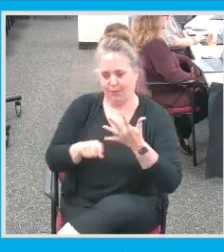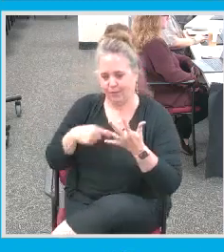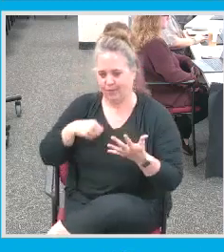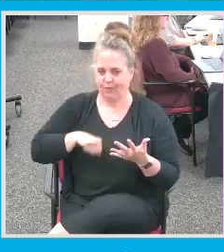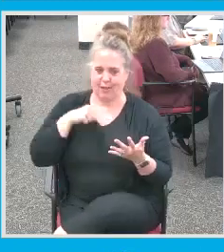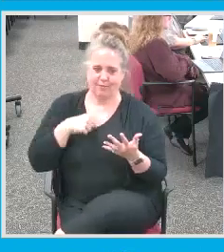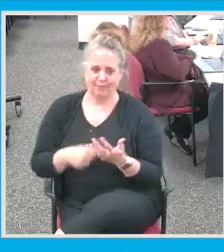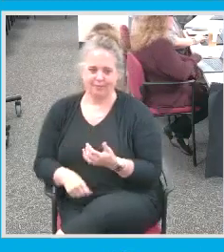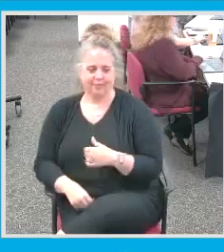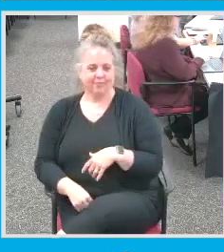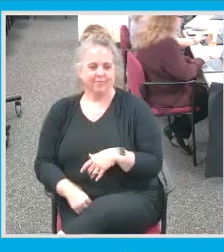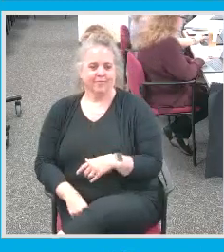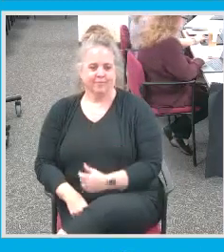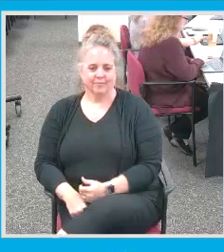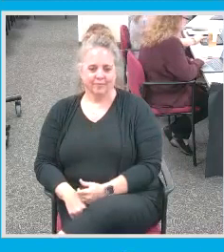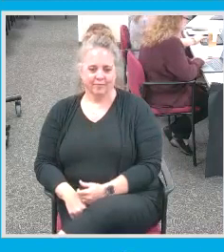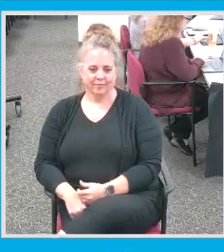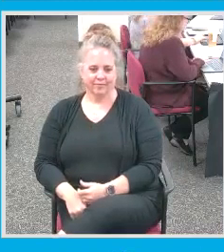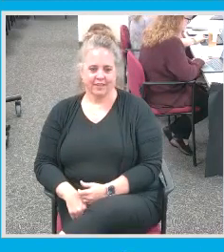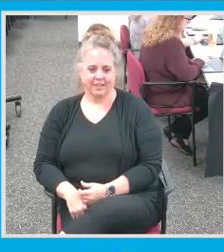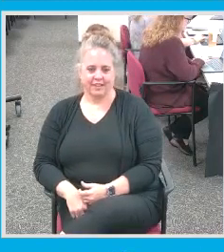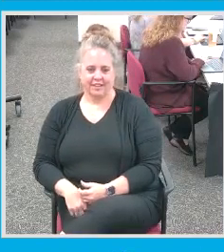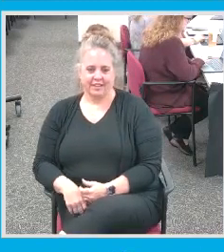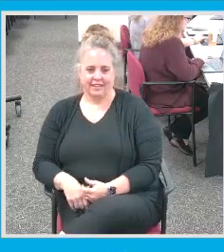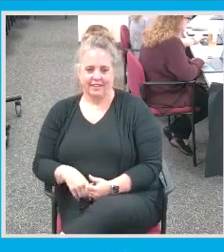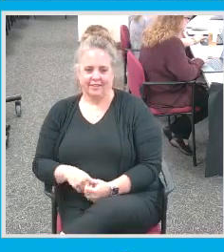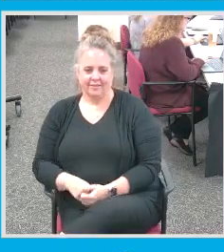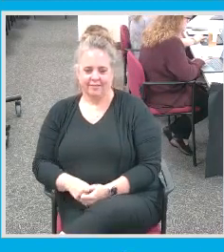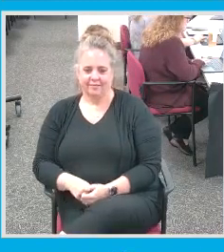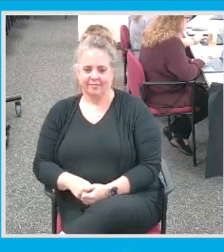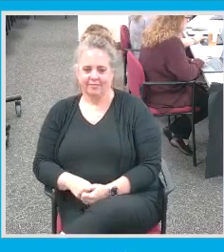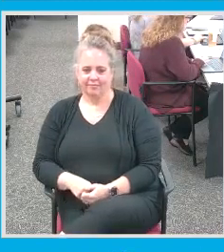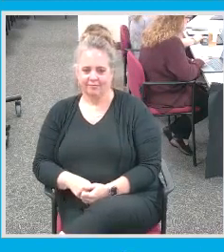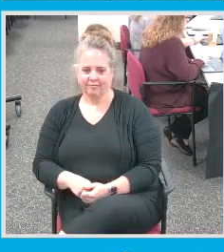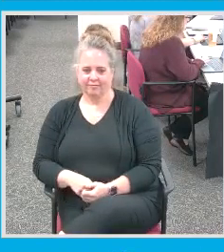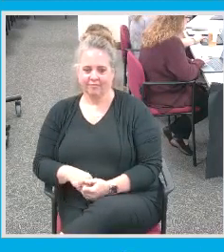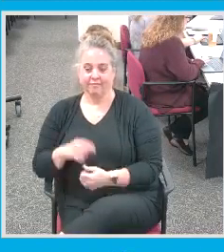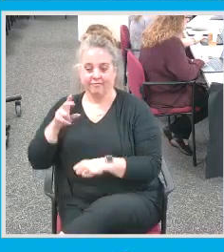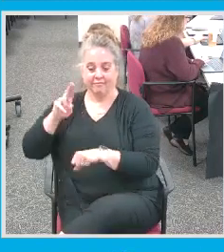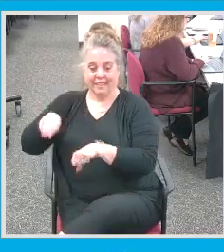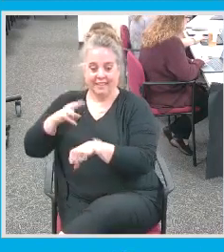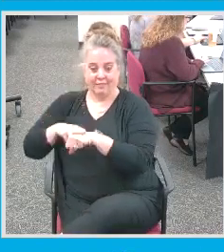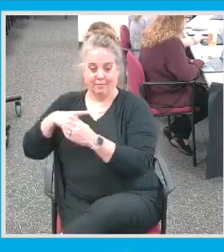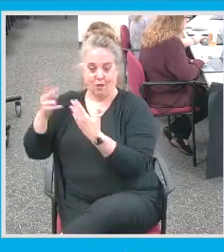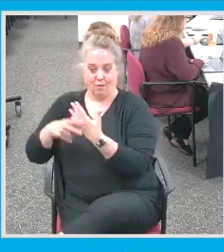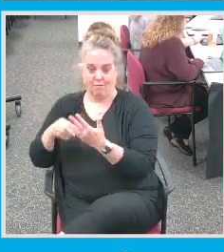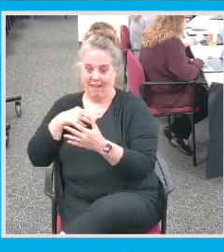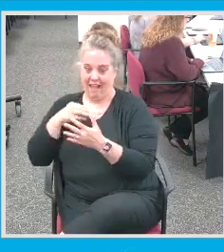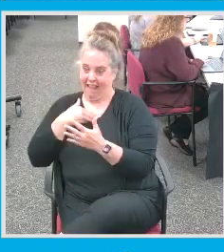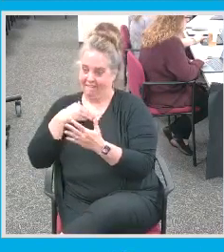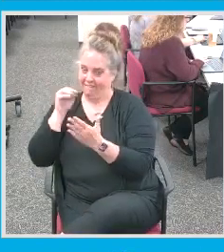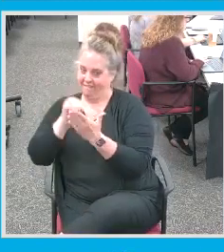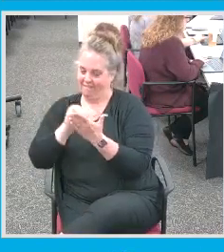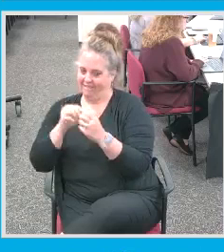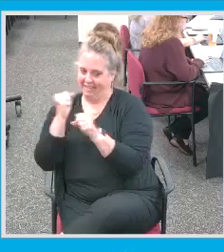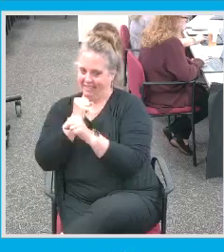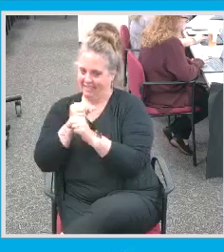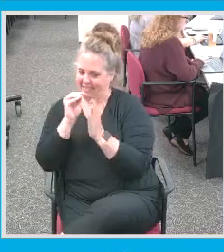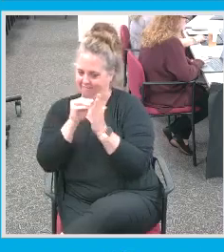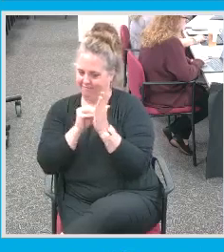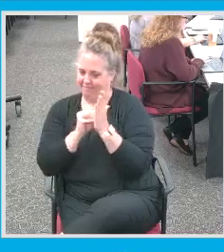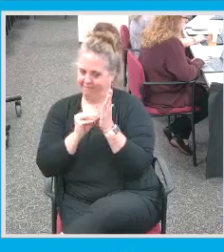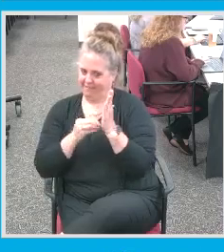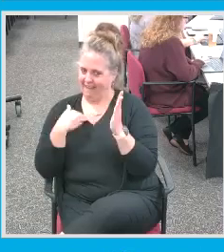of amount of data that is collected for this program. It's national, and we have 40 years of data. In 2022,